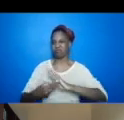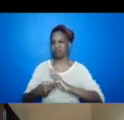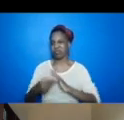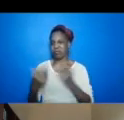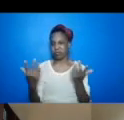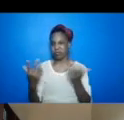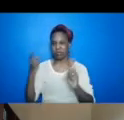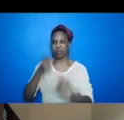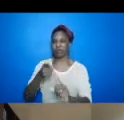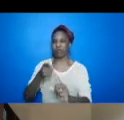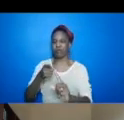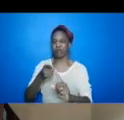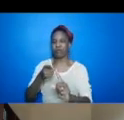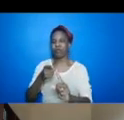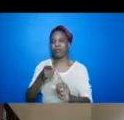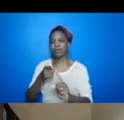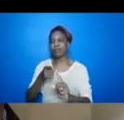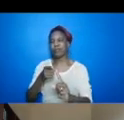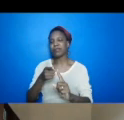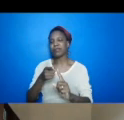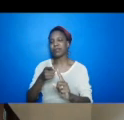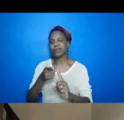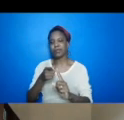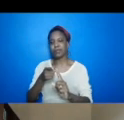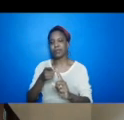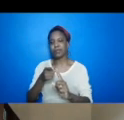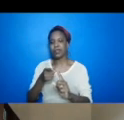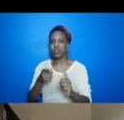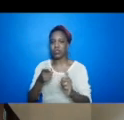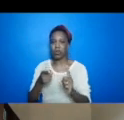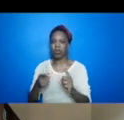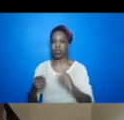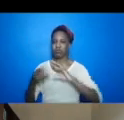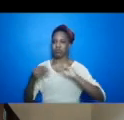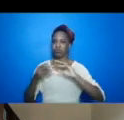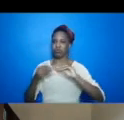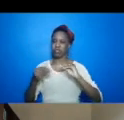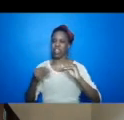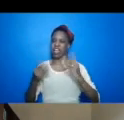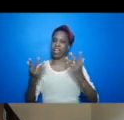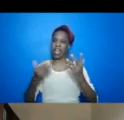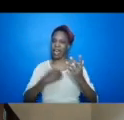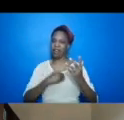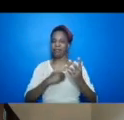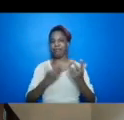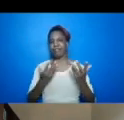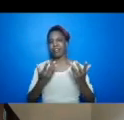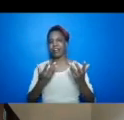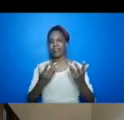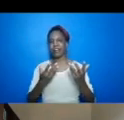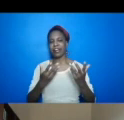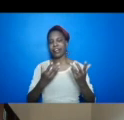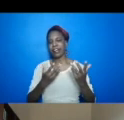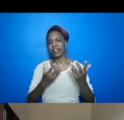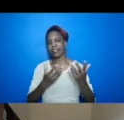they have a structural integrity about the way that they're told. There's an arc to a story in the way that it's told. So you